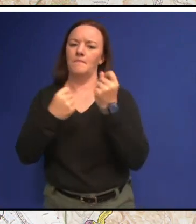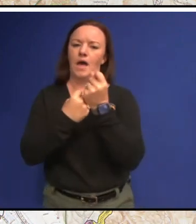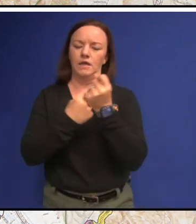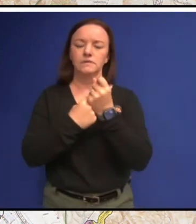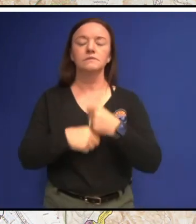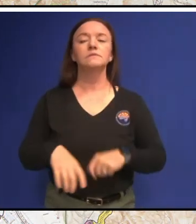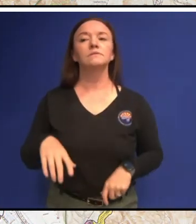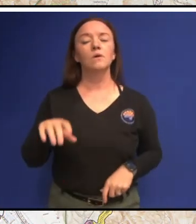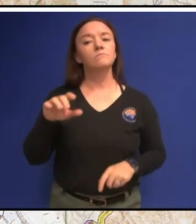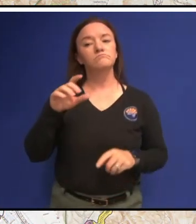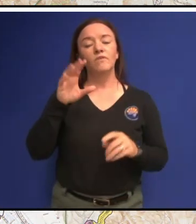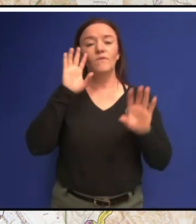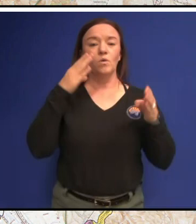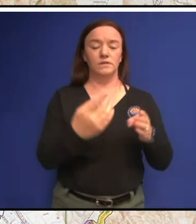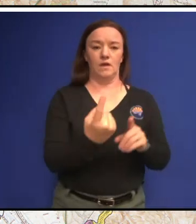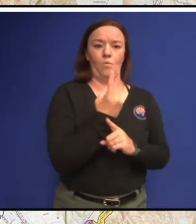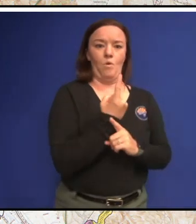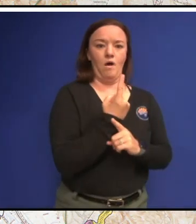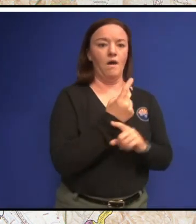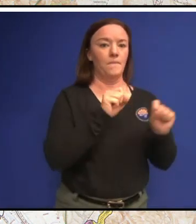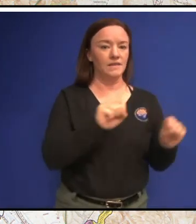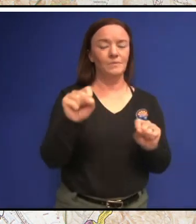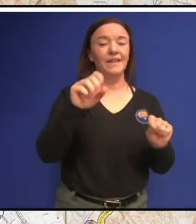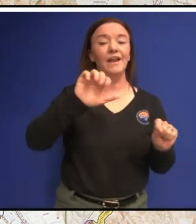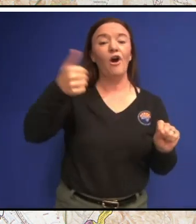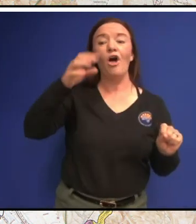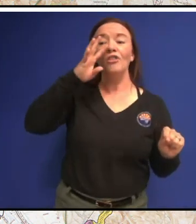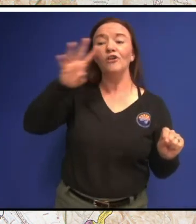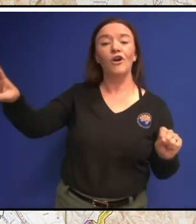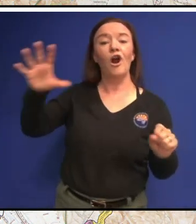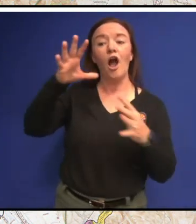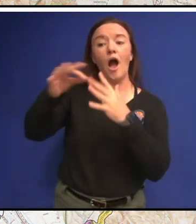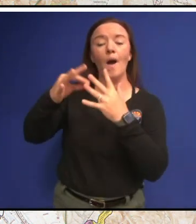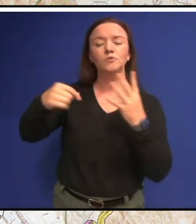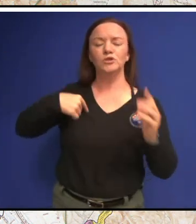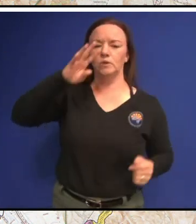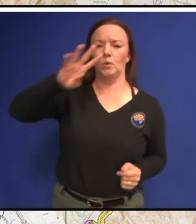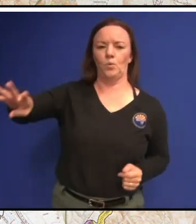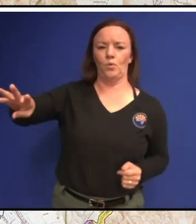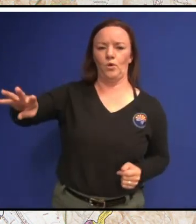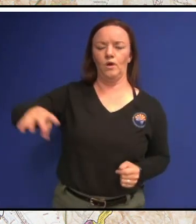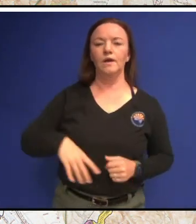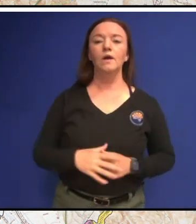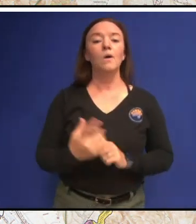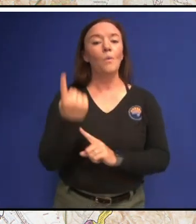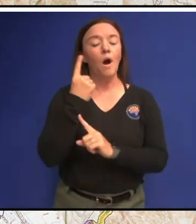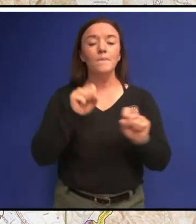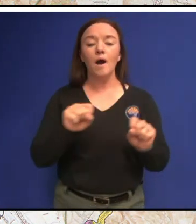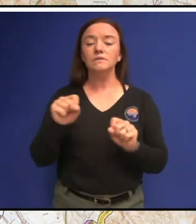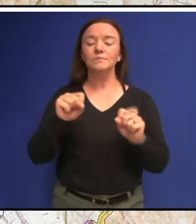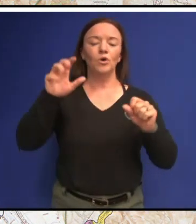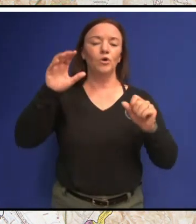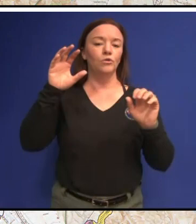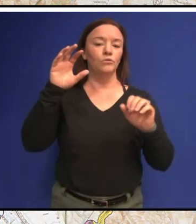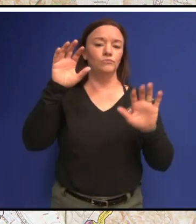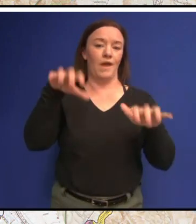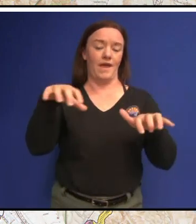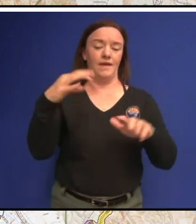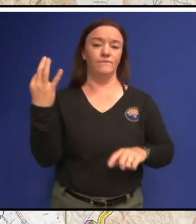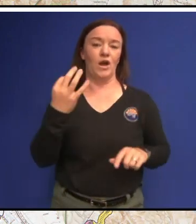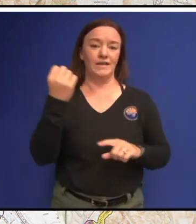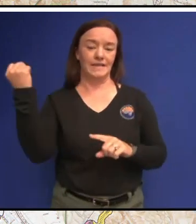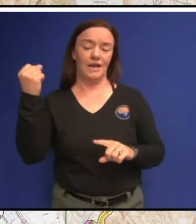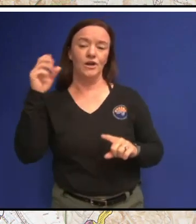the possibilities that we have in front of us right now is that we're going to get wetting rain on Friday and Saturday. That's going to moderate the fire behavior